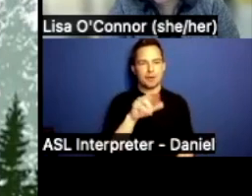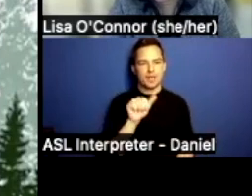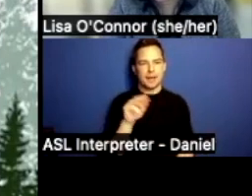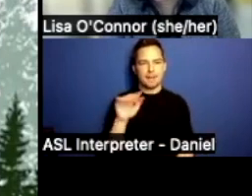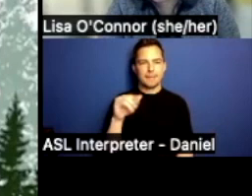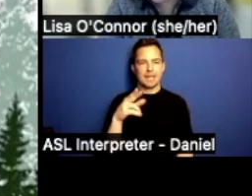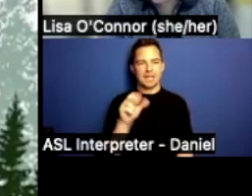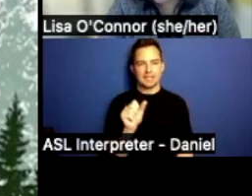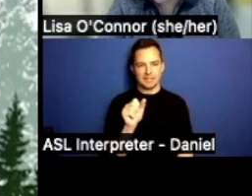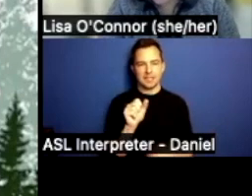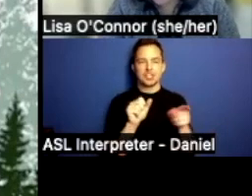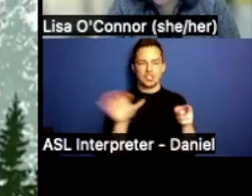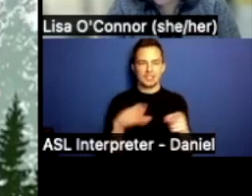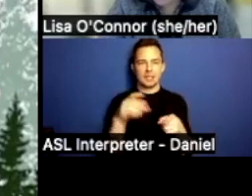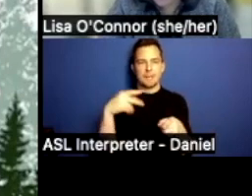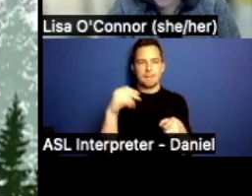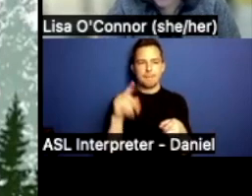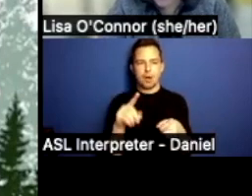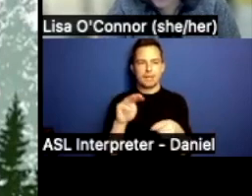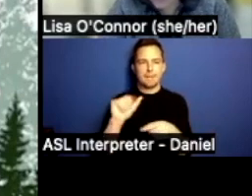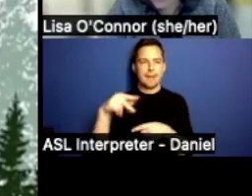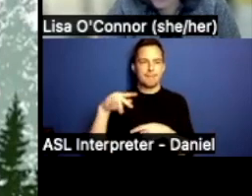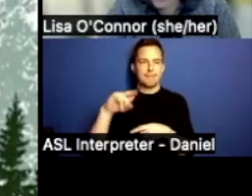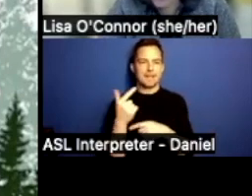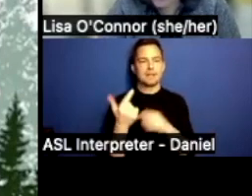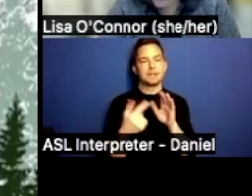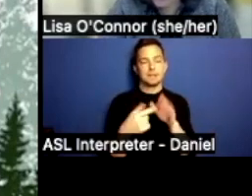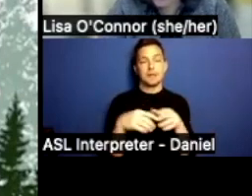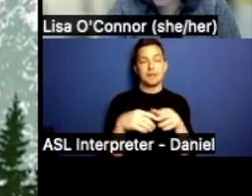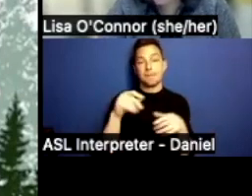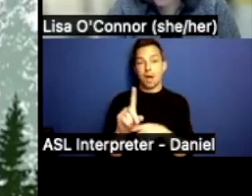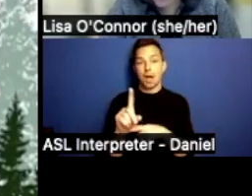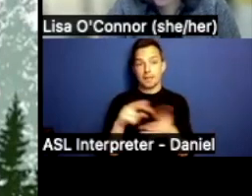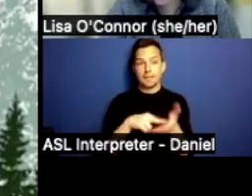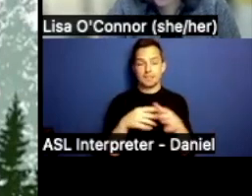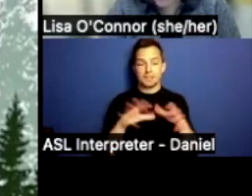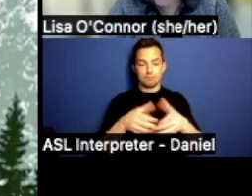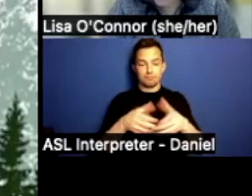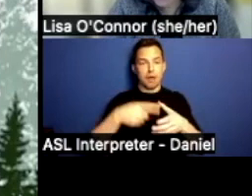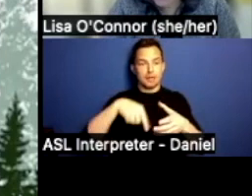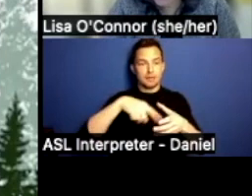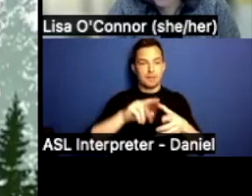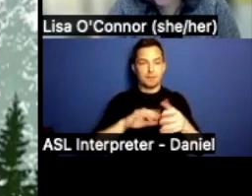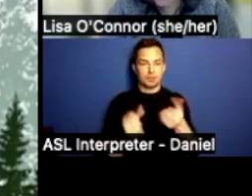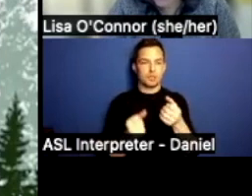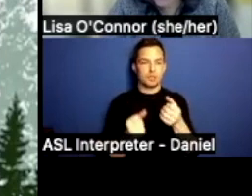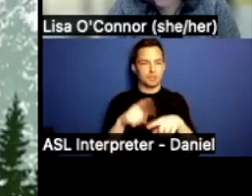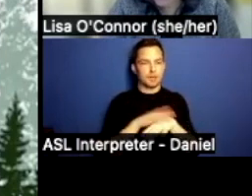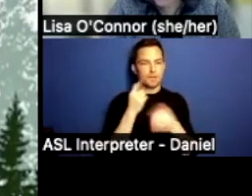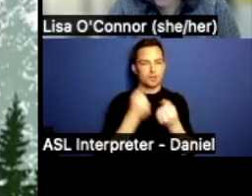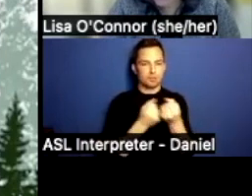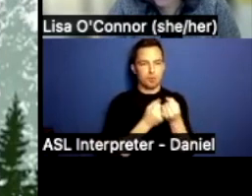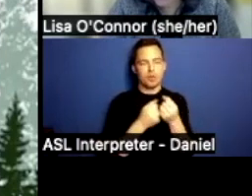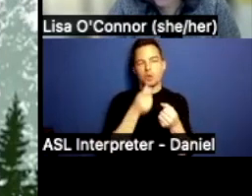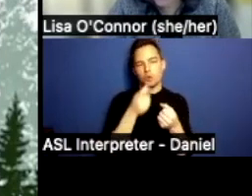pod mapping. In their model, a pod is a set of people you can turn to for support in the face of violent, harmful, or abusive